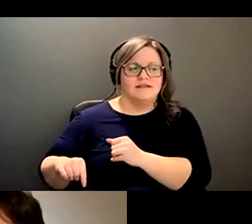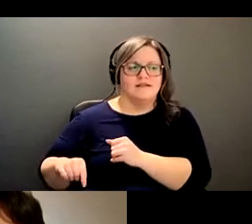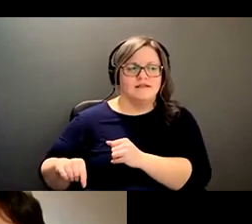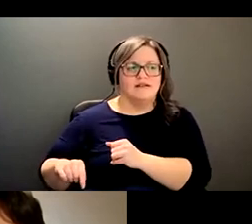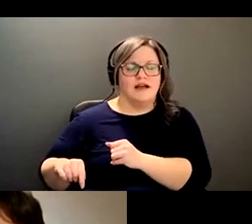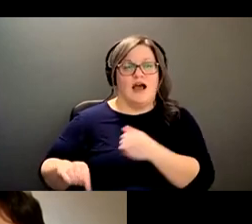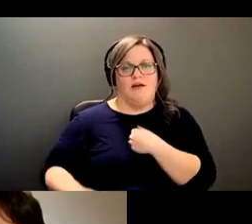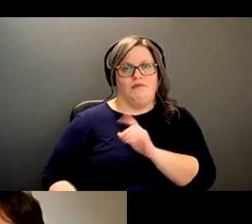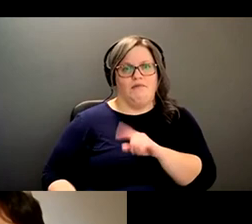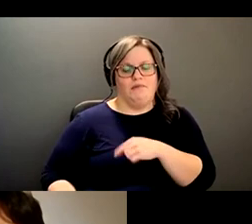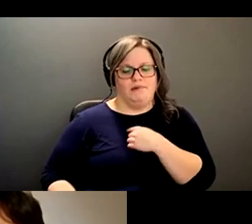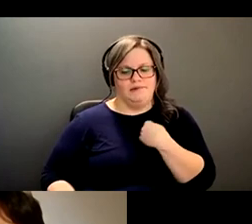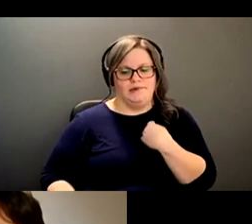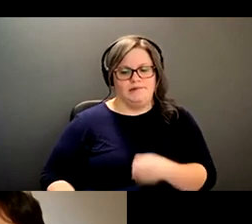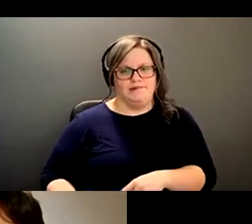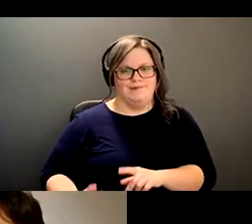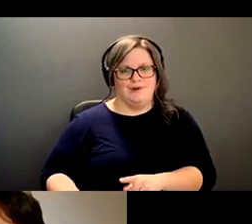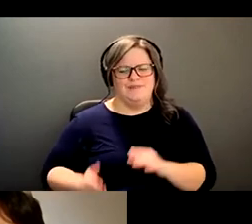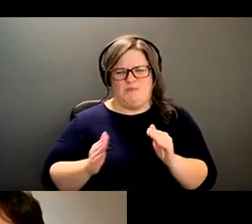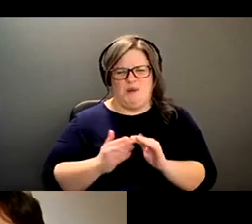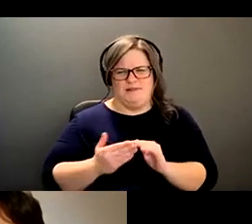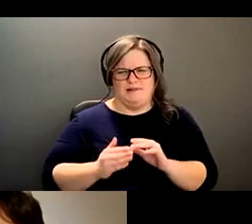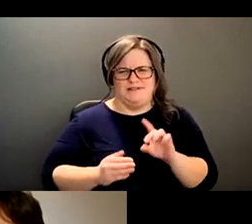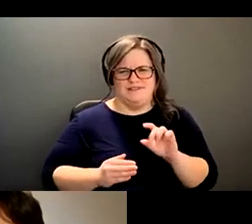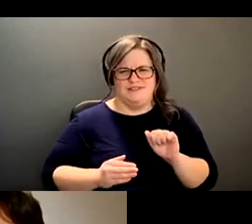person here in Dawson. And,